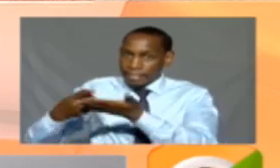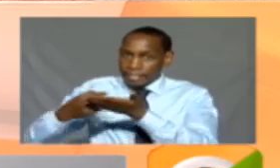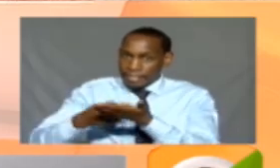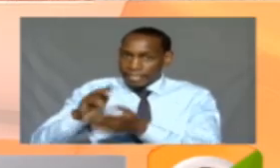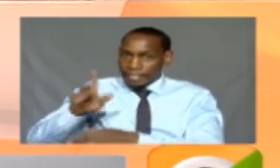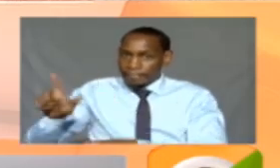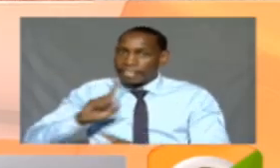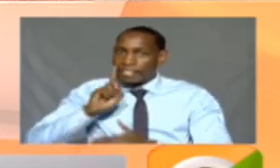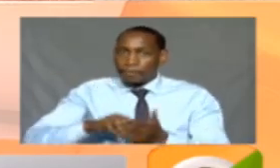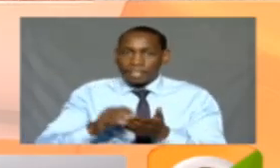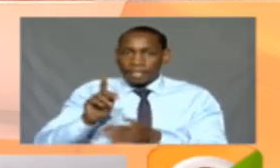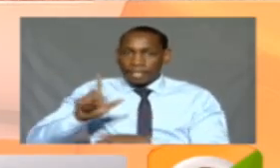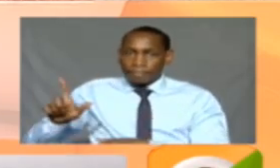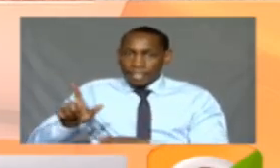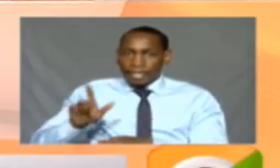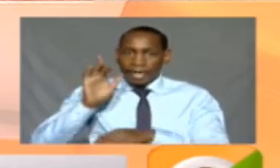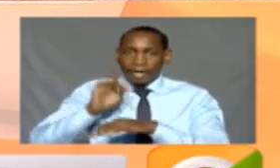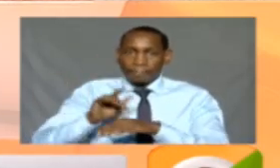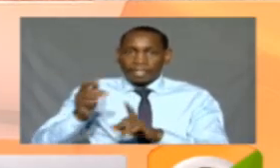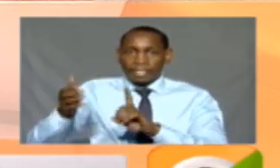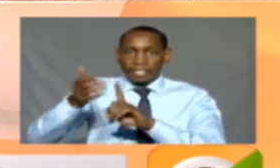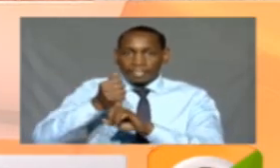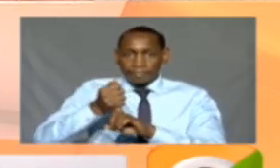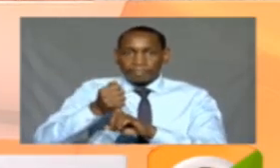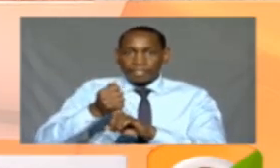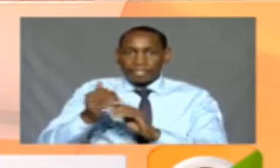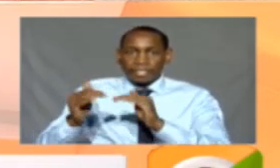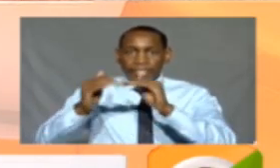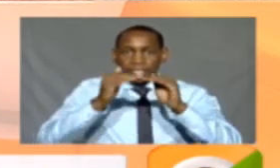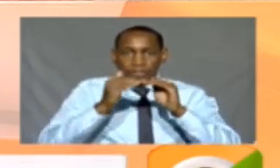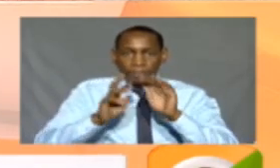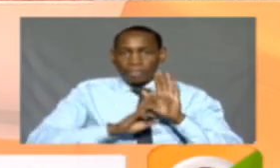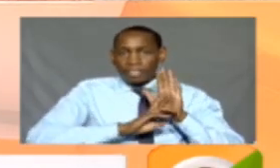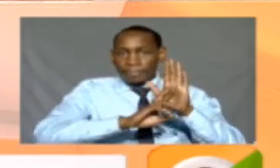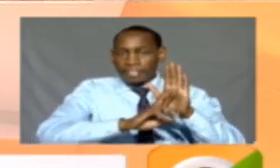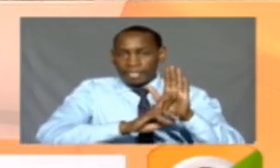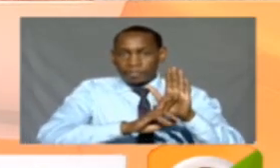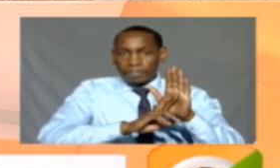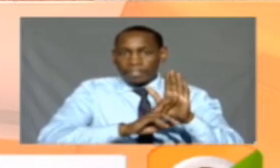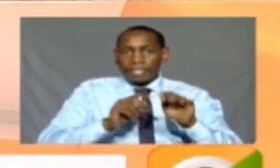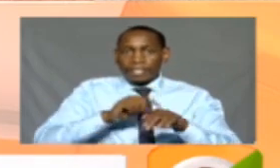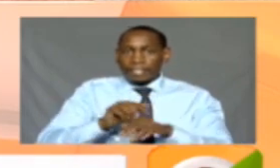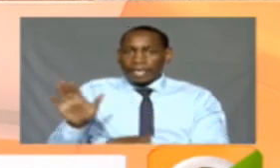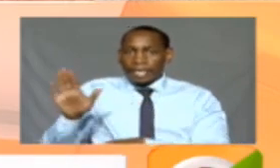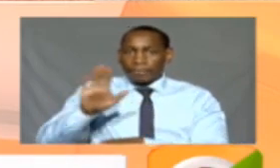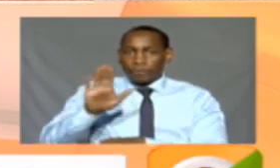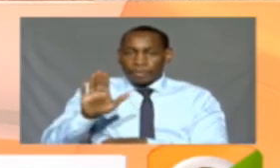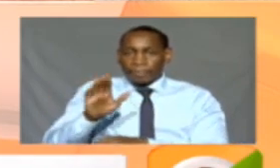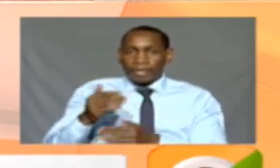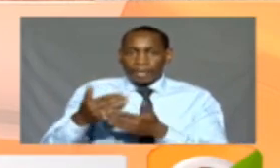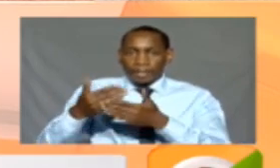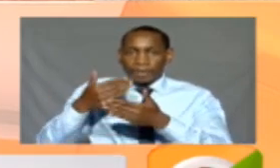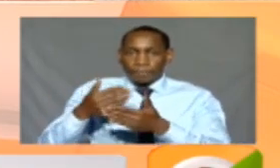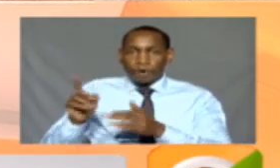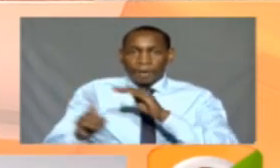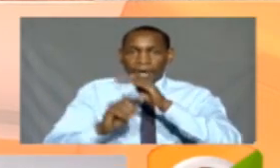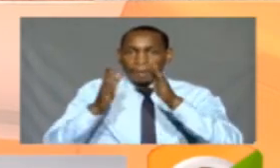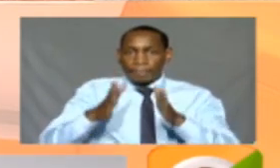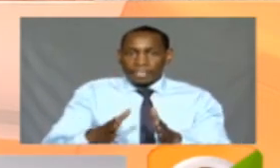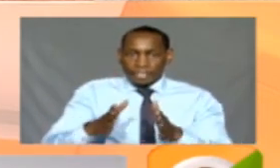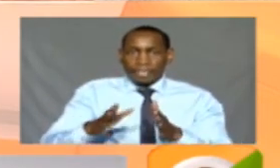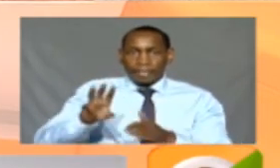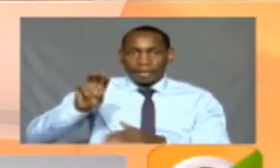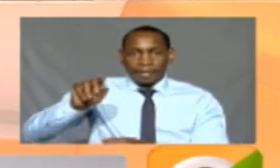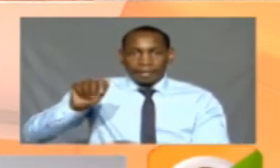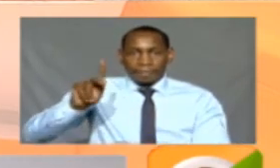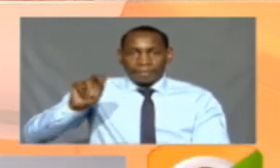He says the bill will claw back on the gains made in equitable representation. During the Wiper neck, former Minister Chirau